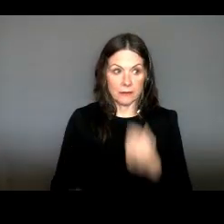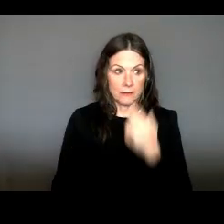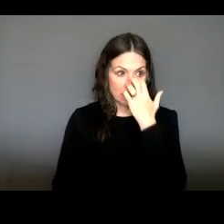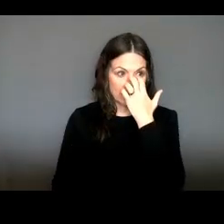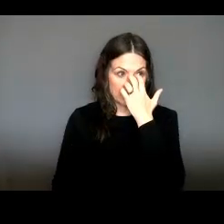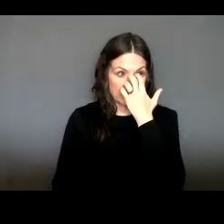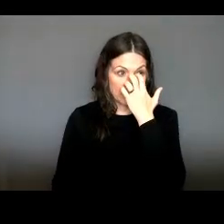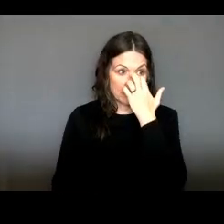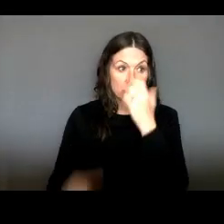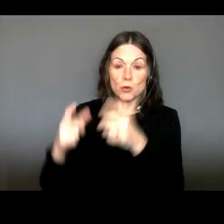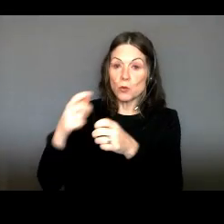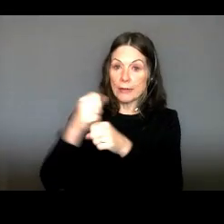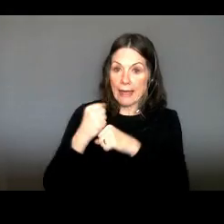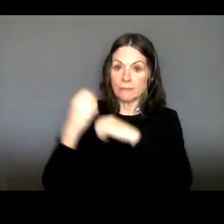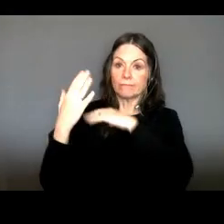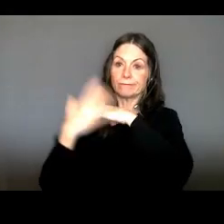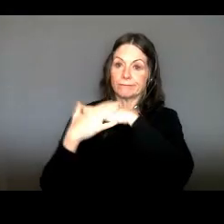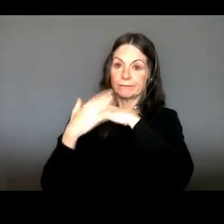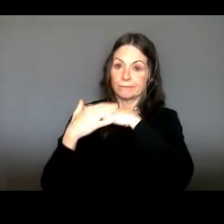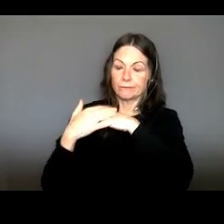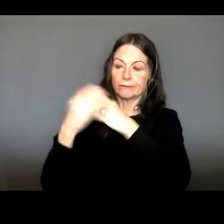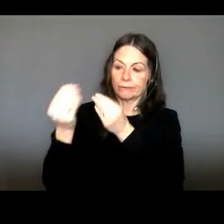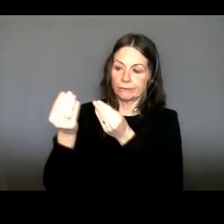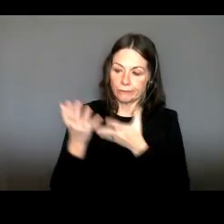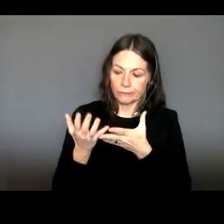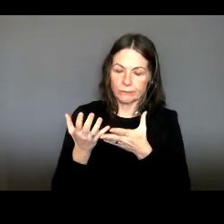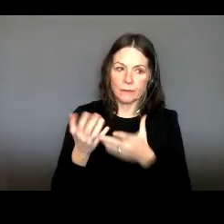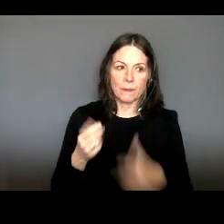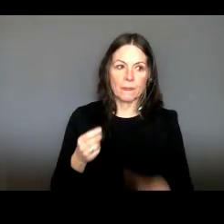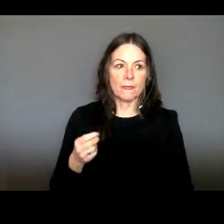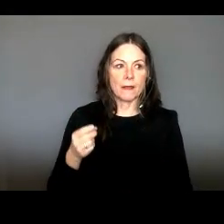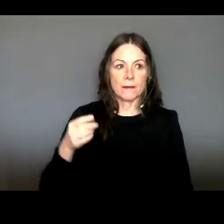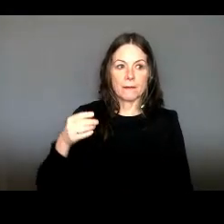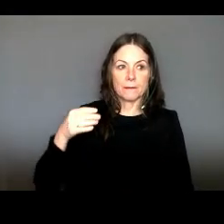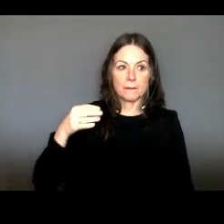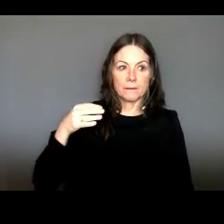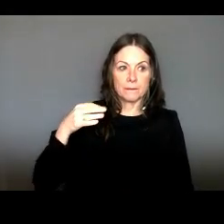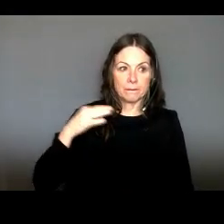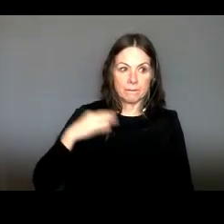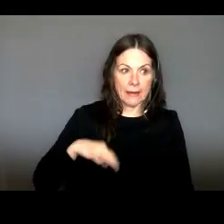to receive the notification that benefits Wayfinder